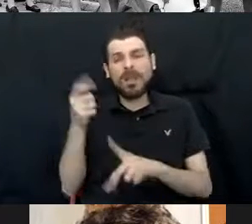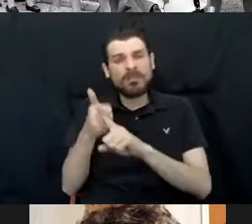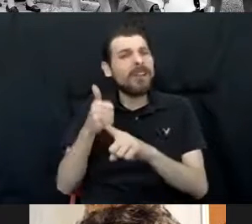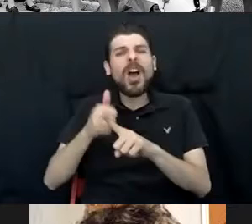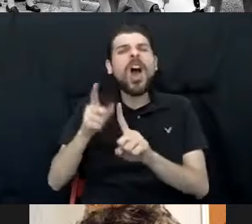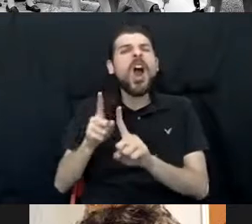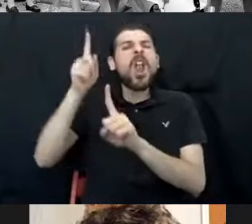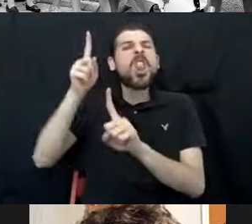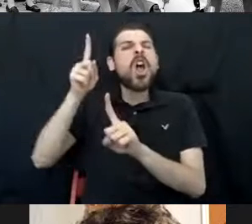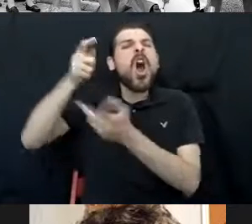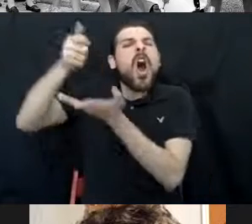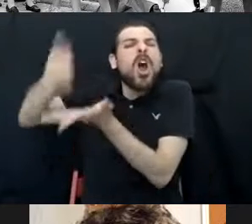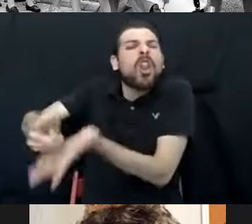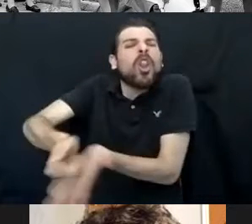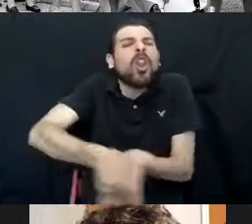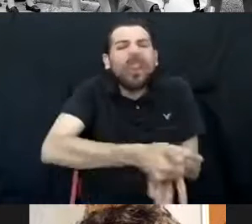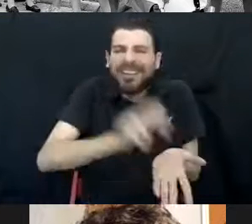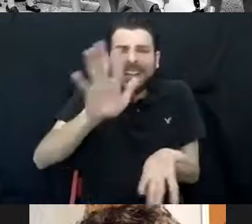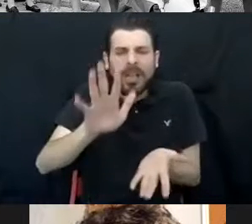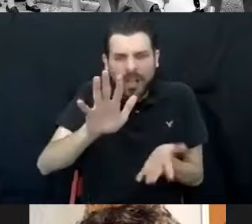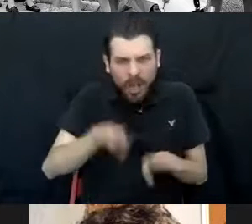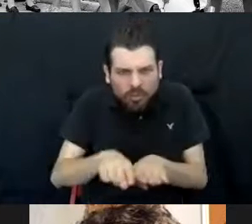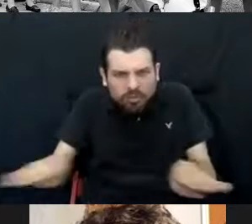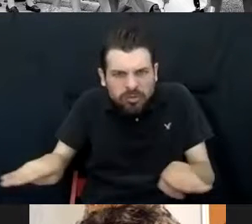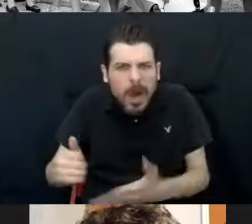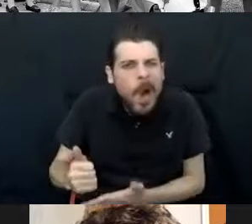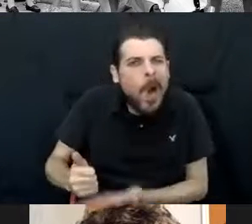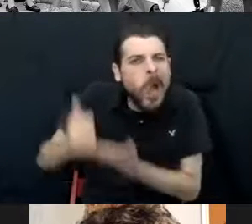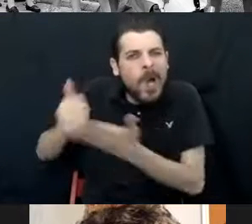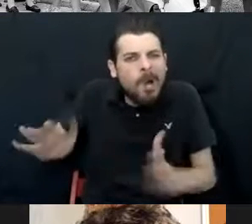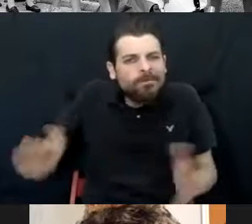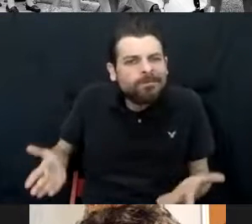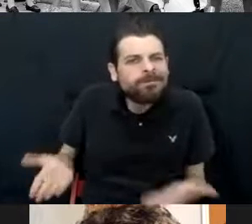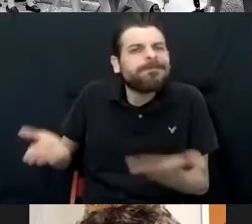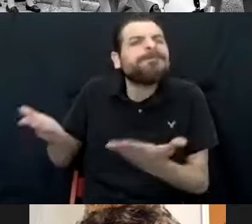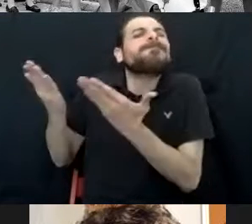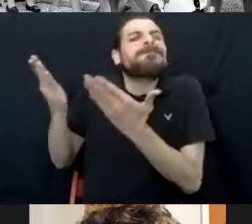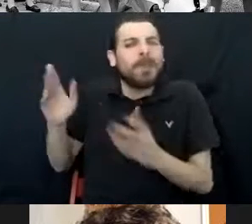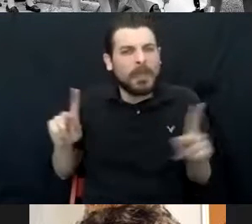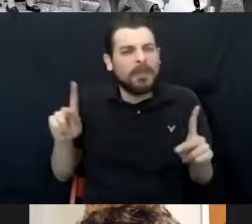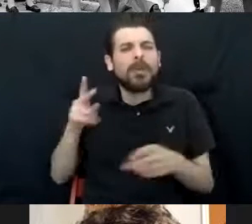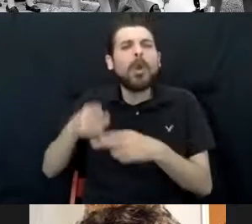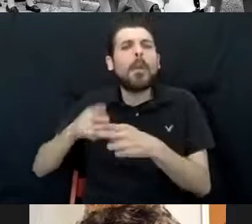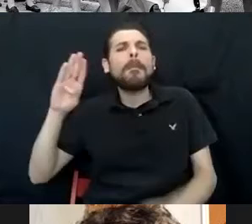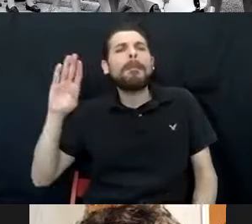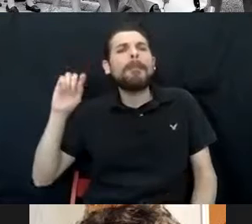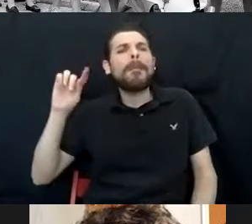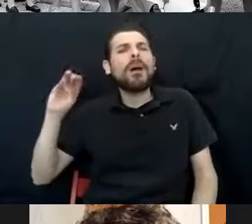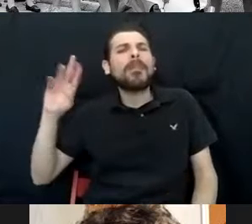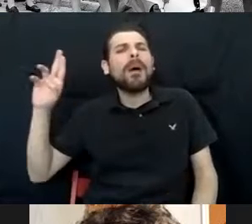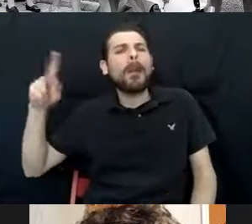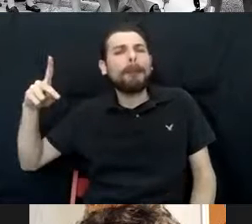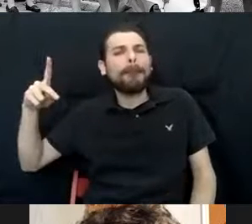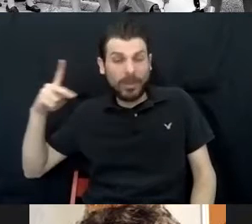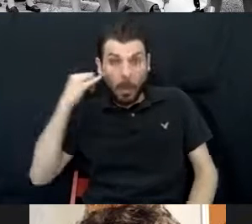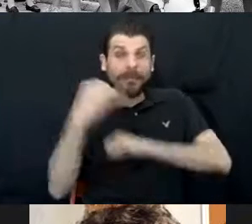which is somebody who doesn't try to work for the wealthy of the community, but rather sees the houseless, the poor,